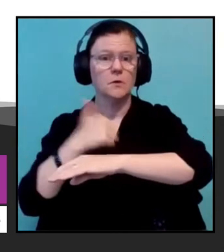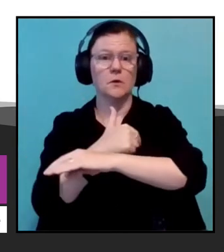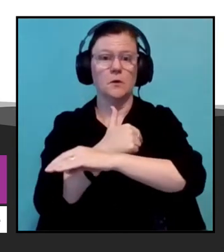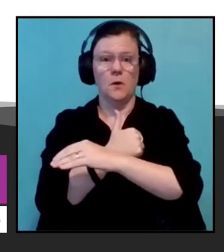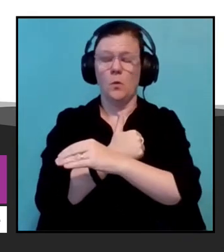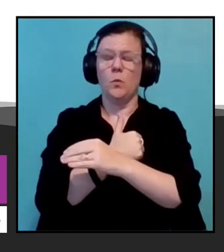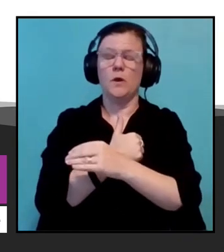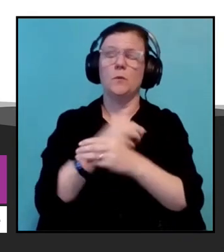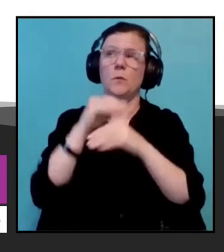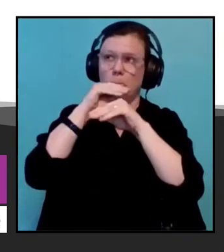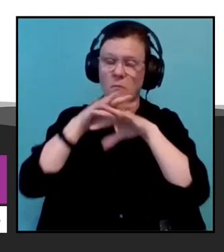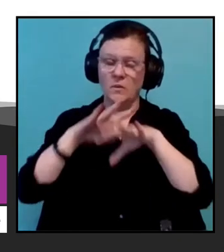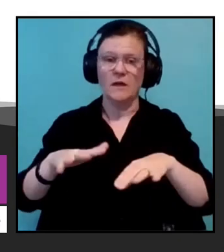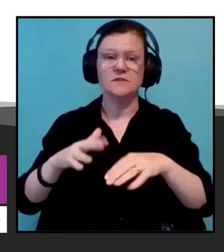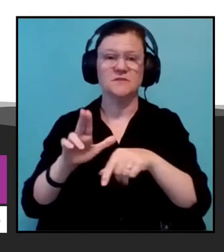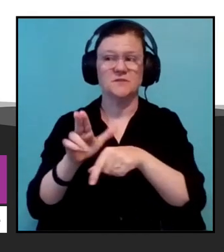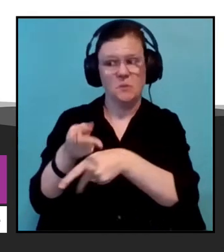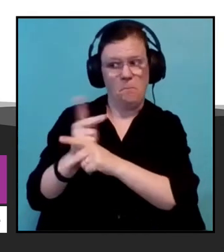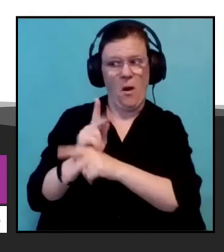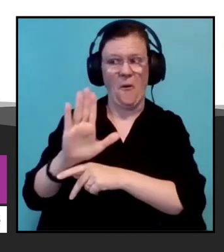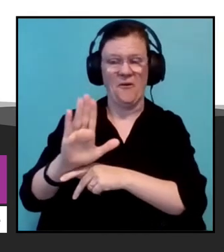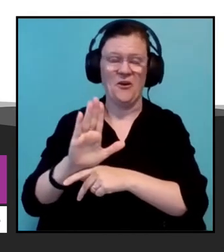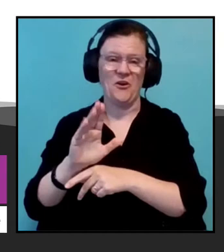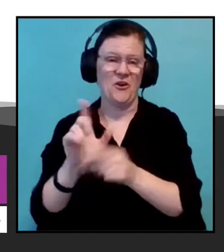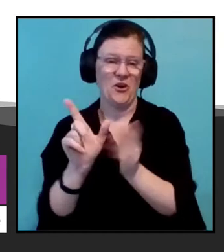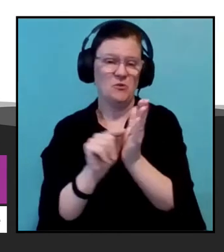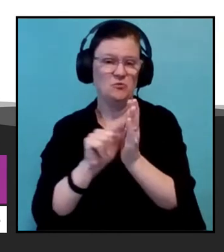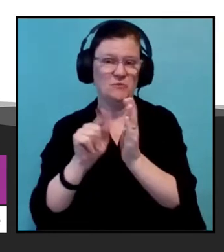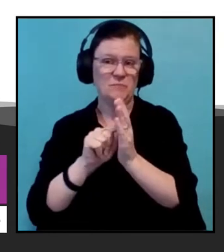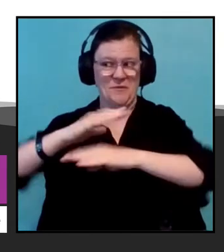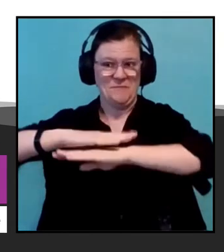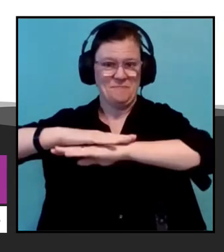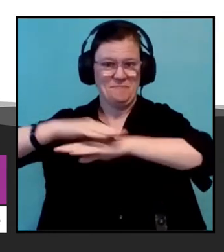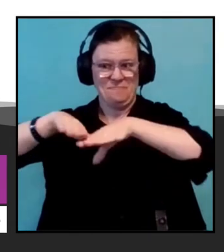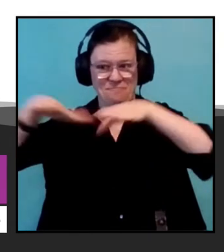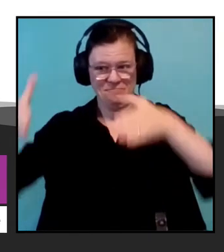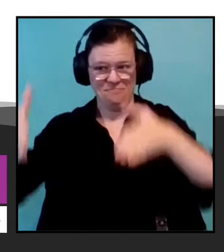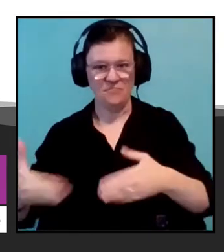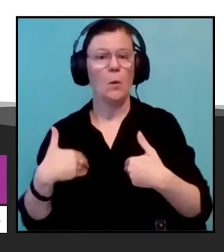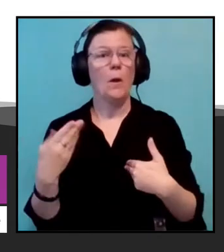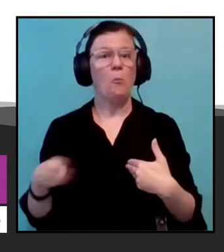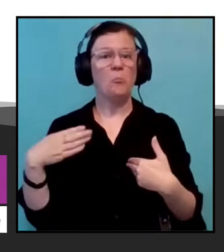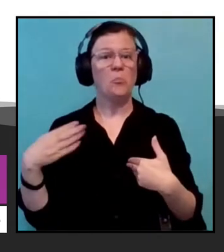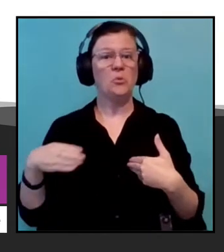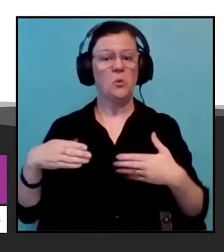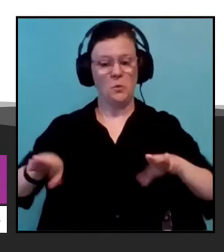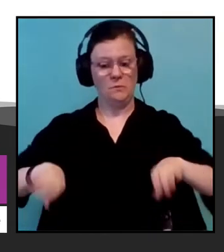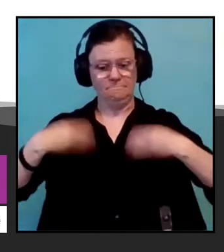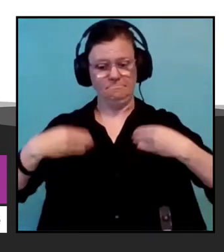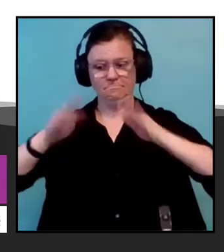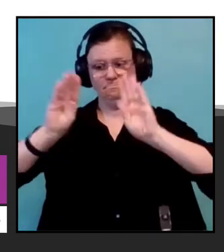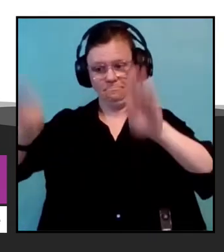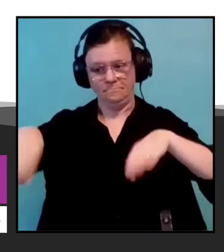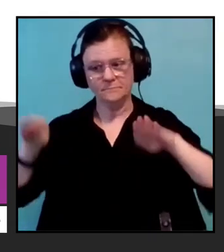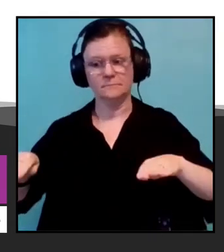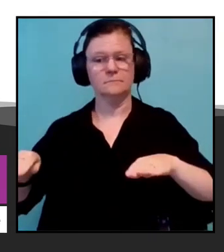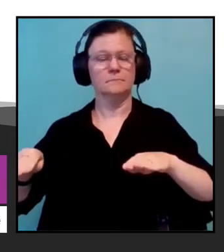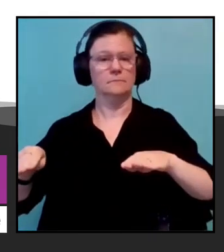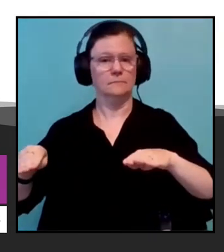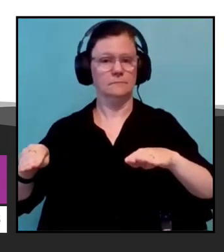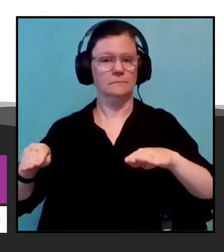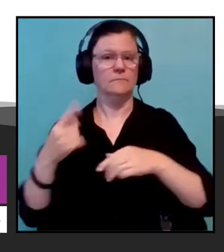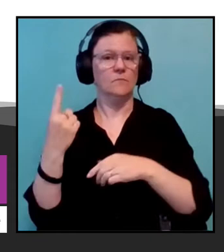News newsstand. And we adorned it with blue fabric because we were inspired by